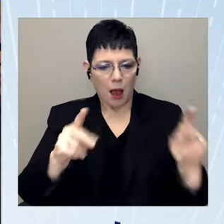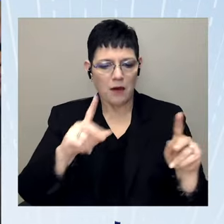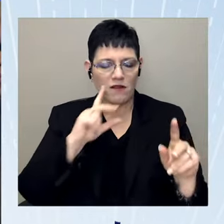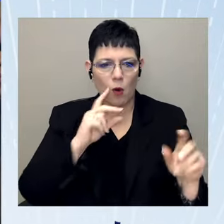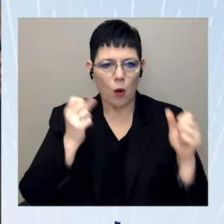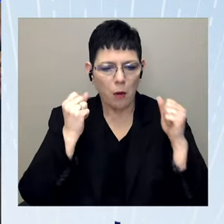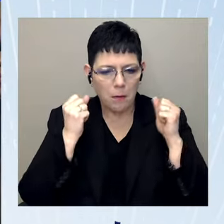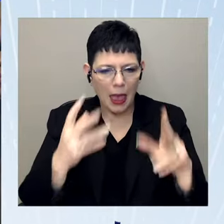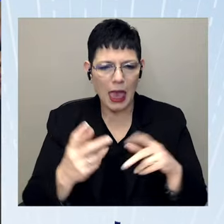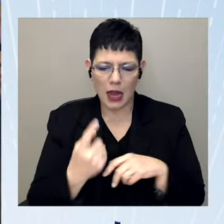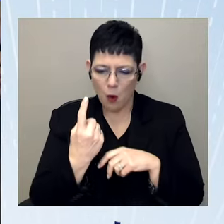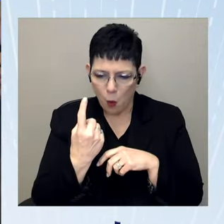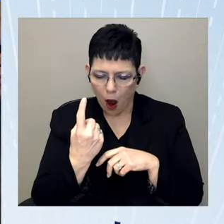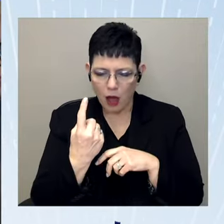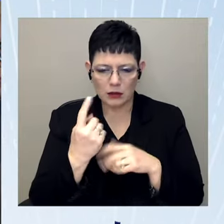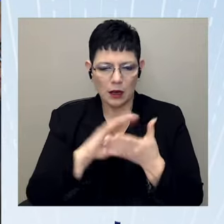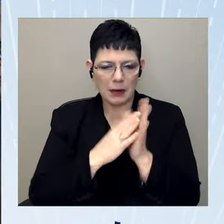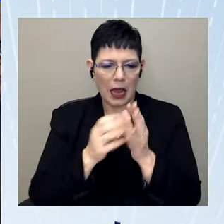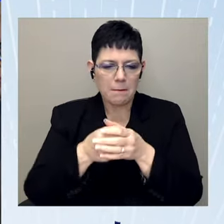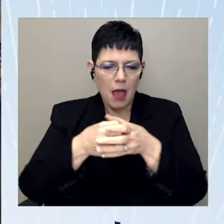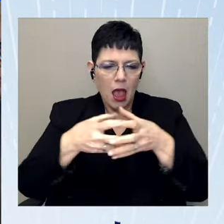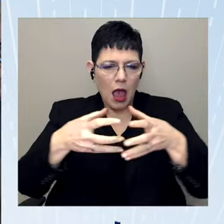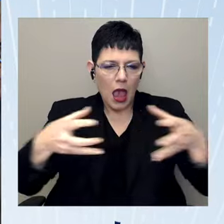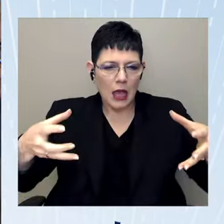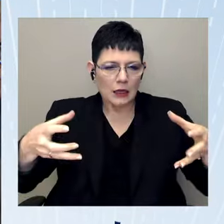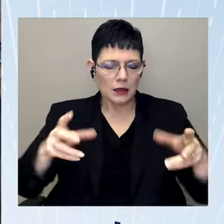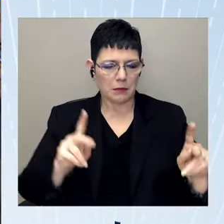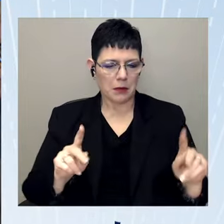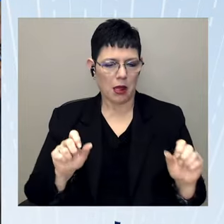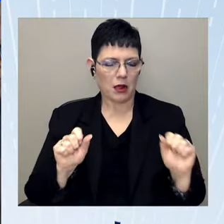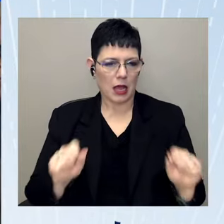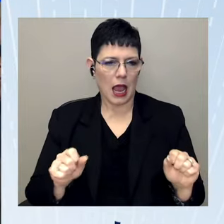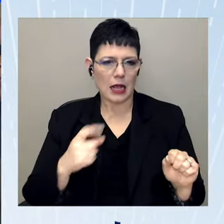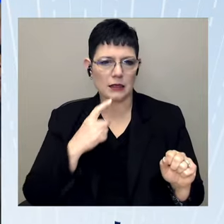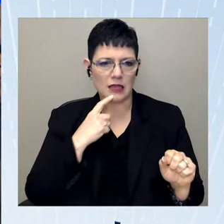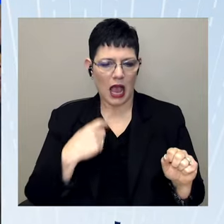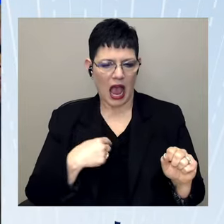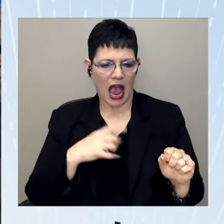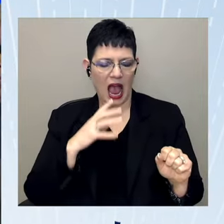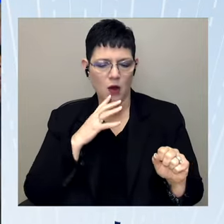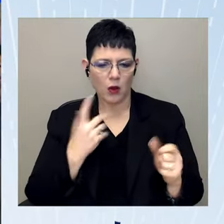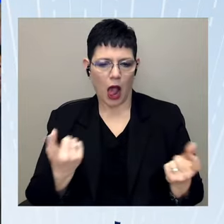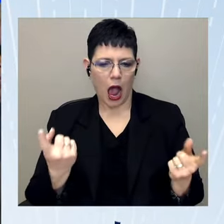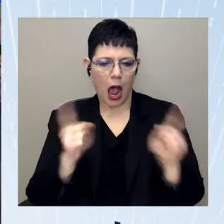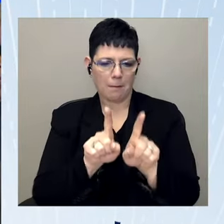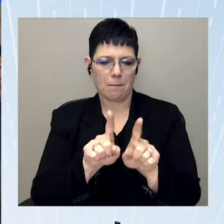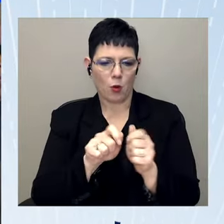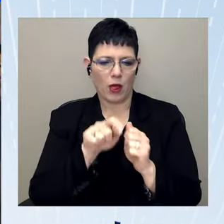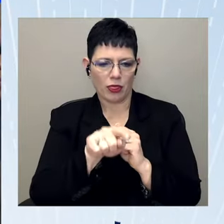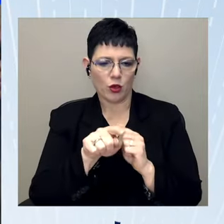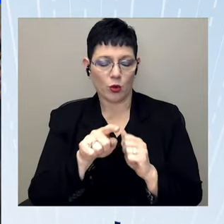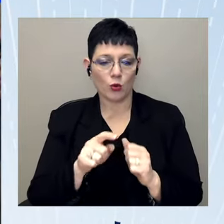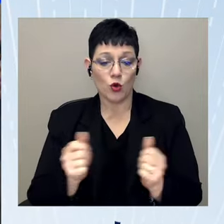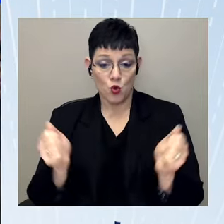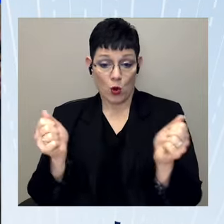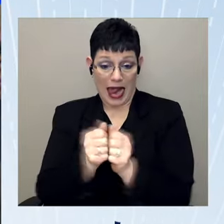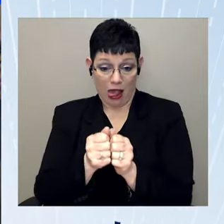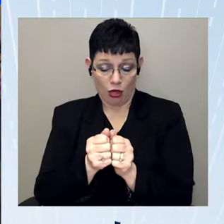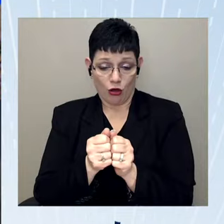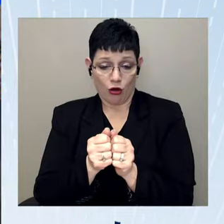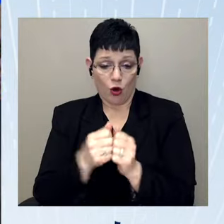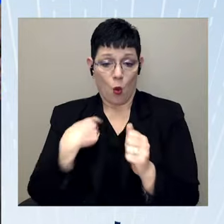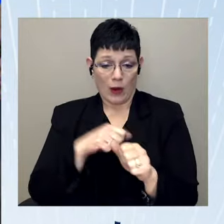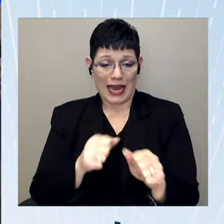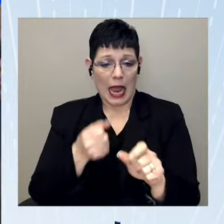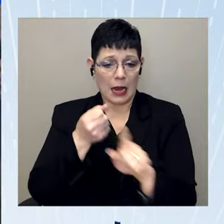one to become many. For the ones to be able to say, you know what, I'm going to stand next to you, because side by side we're going to change the nation.